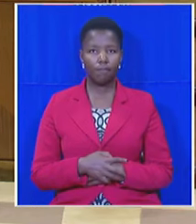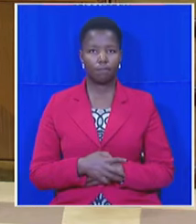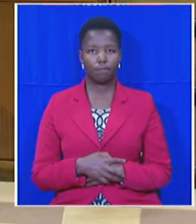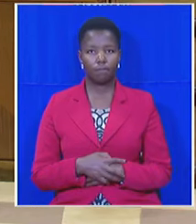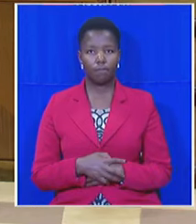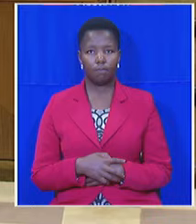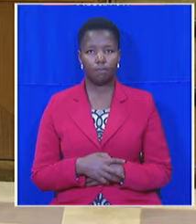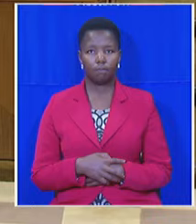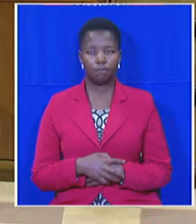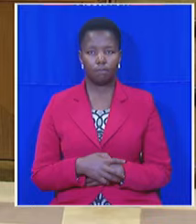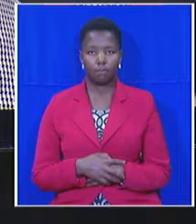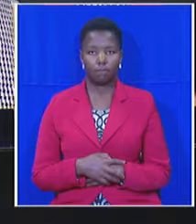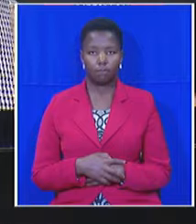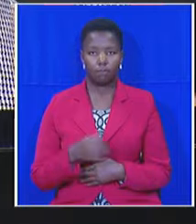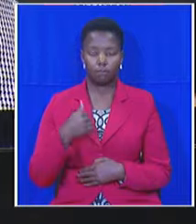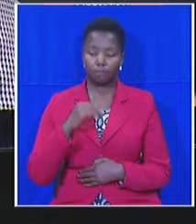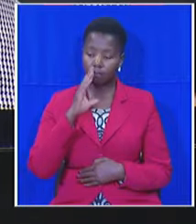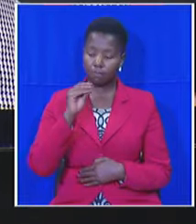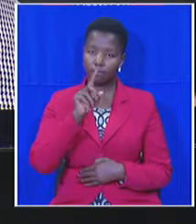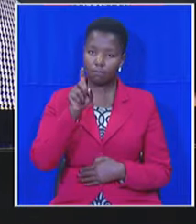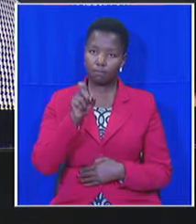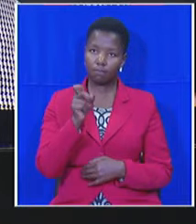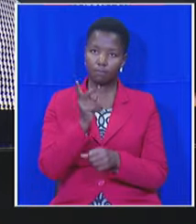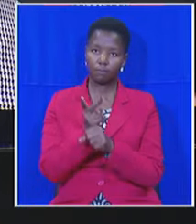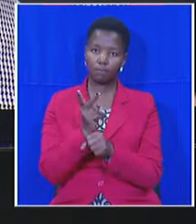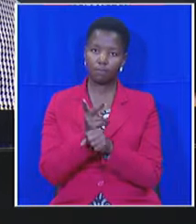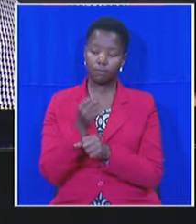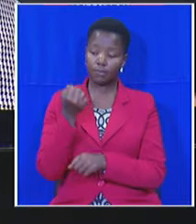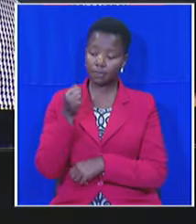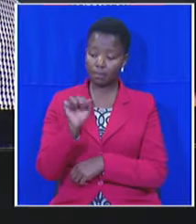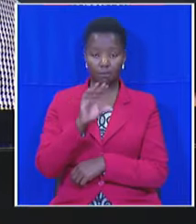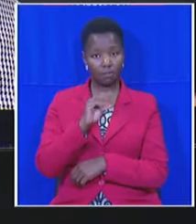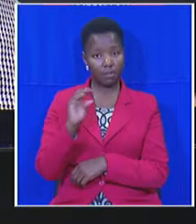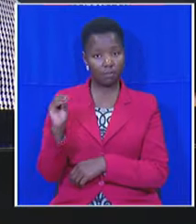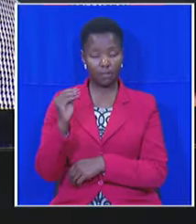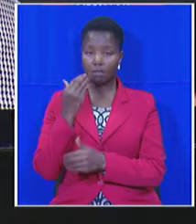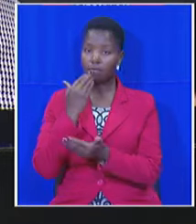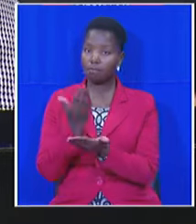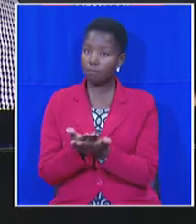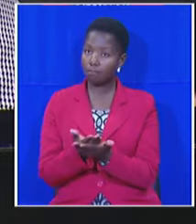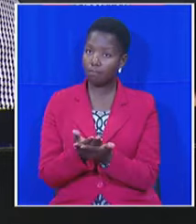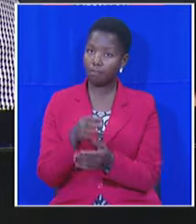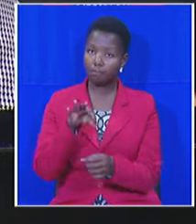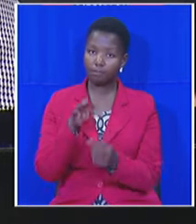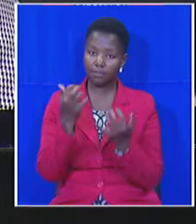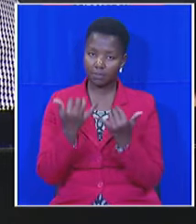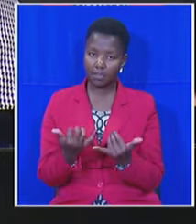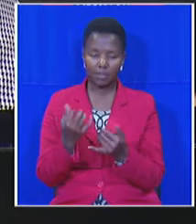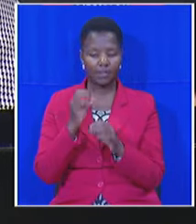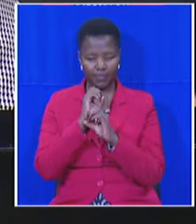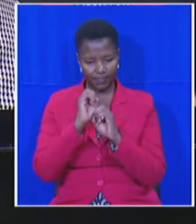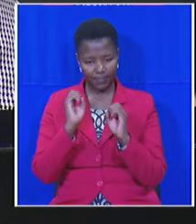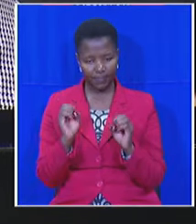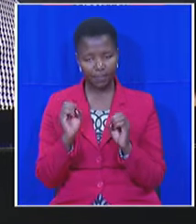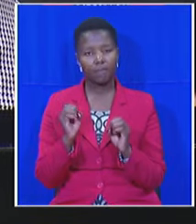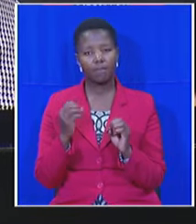I put the question again. Are there any objections to the vote? No objection.